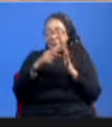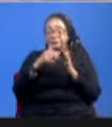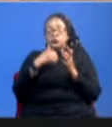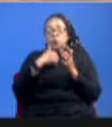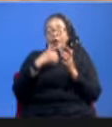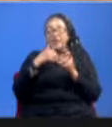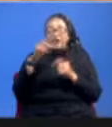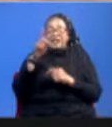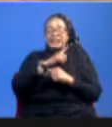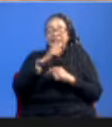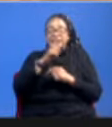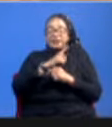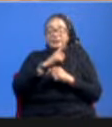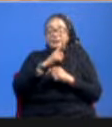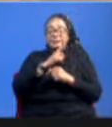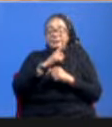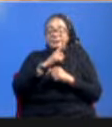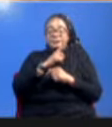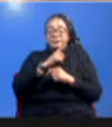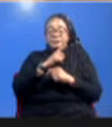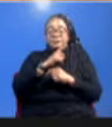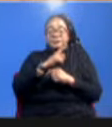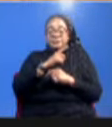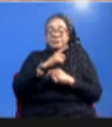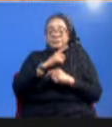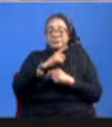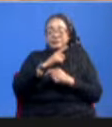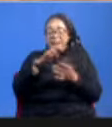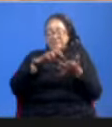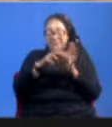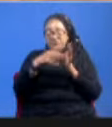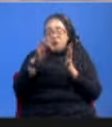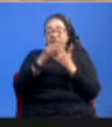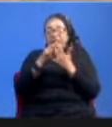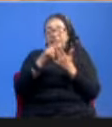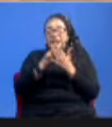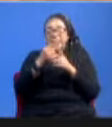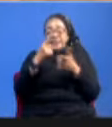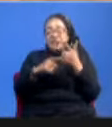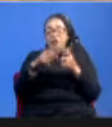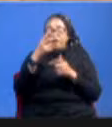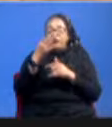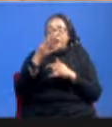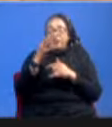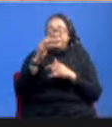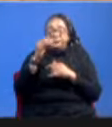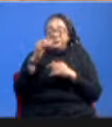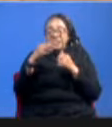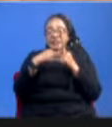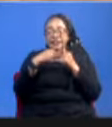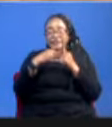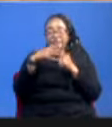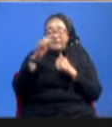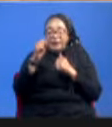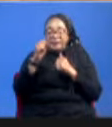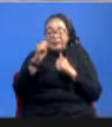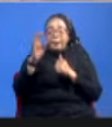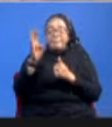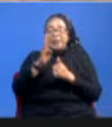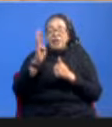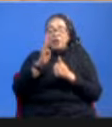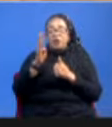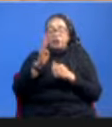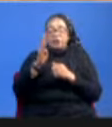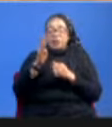reinstated the figure that they got last financial year of 385 billion. And on top of